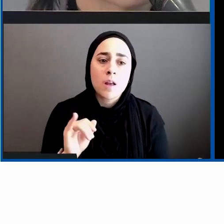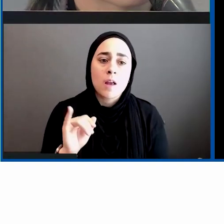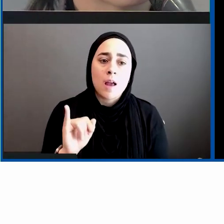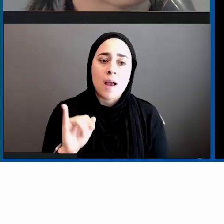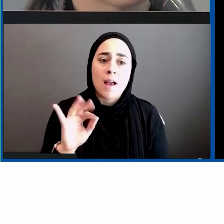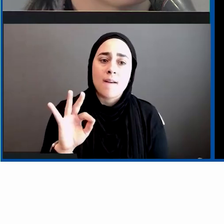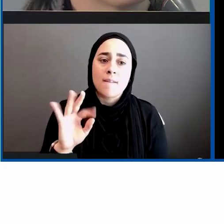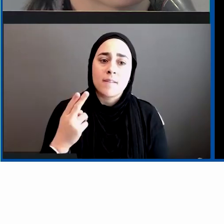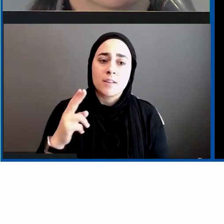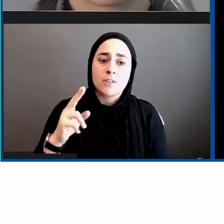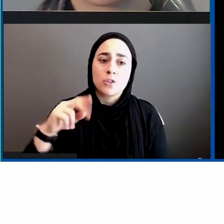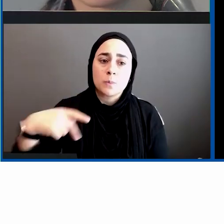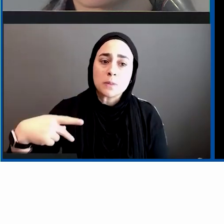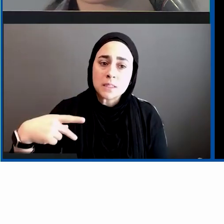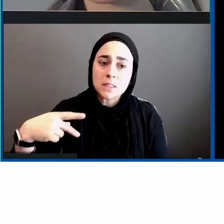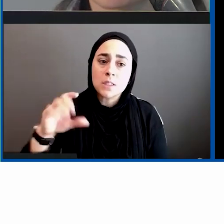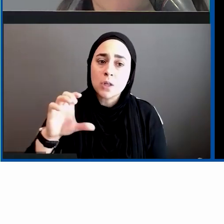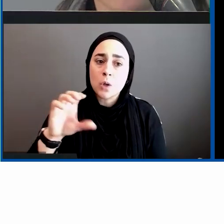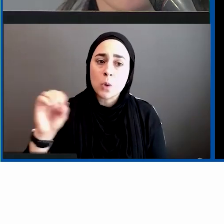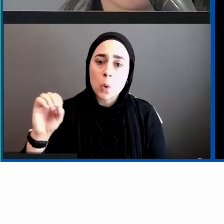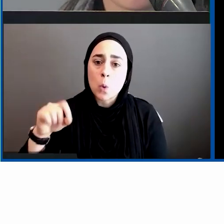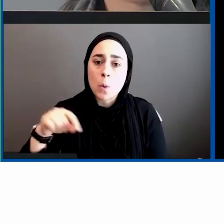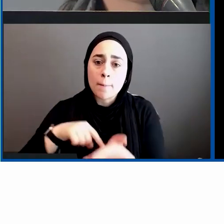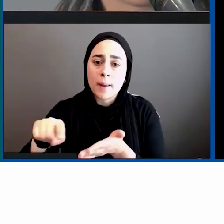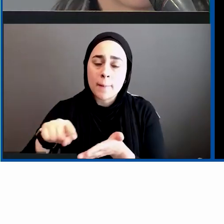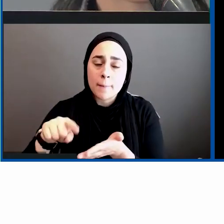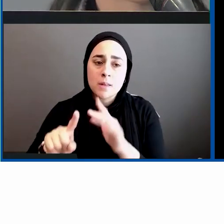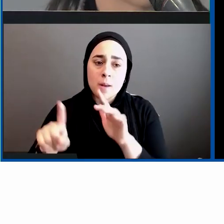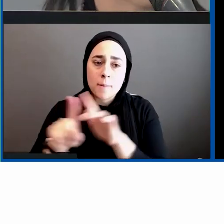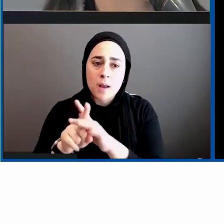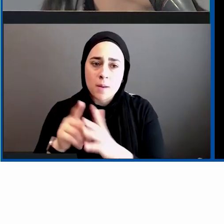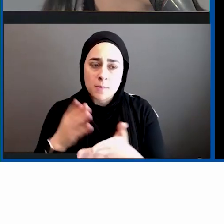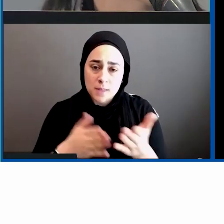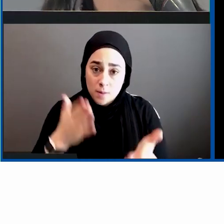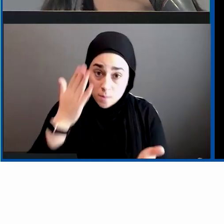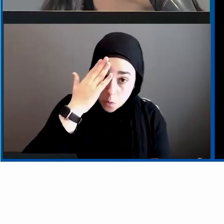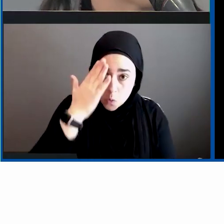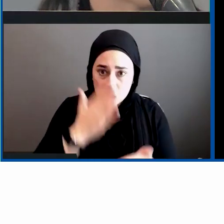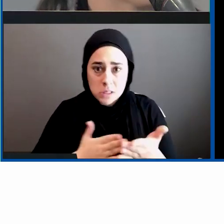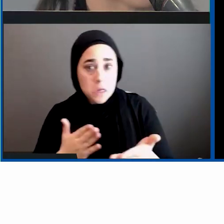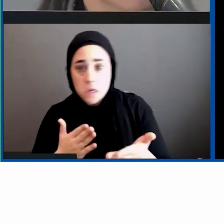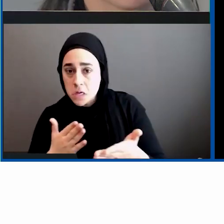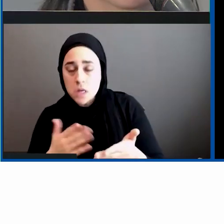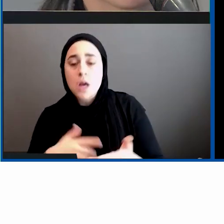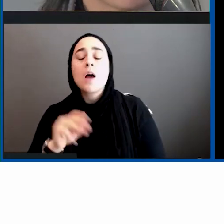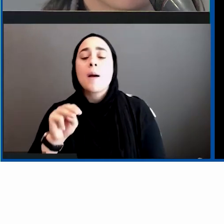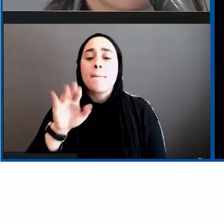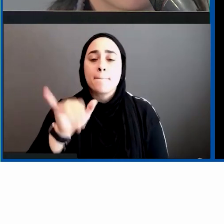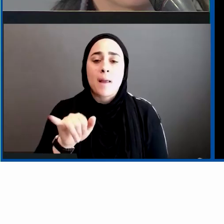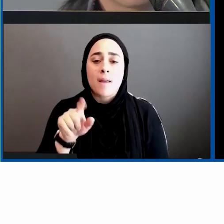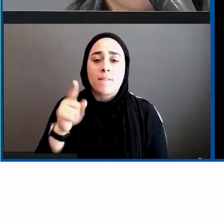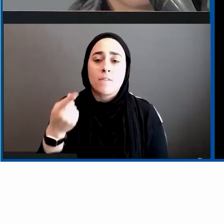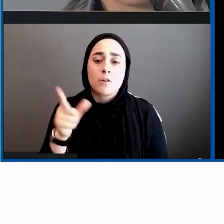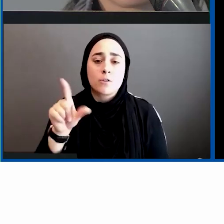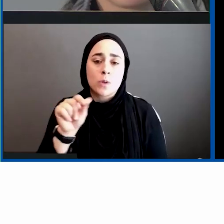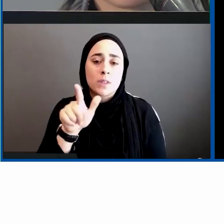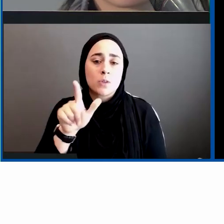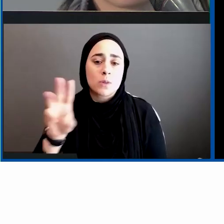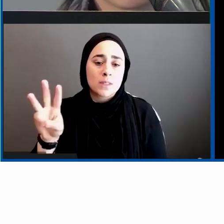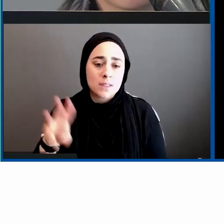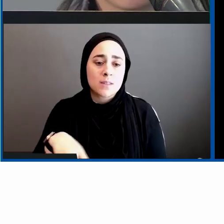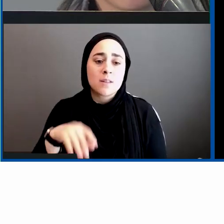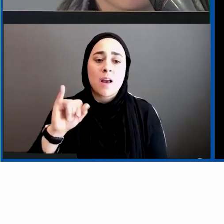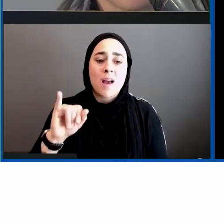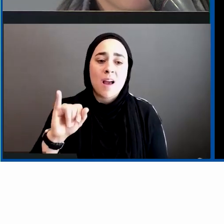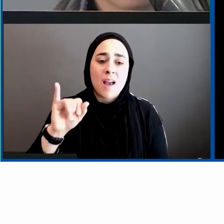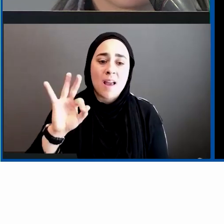are coming up. Some of you may already know this, some of you are nodding. So as of May 1st, 2026, IFHP is